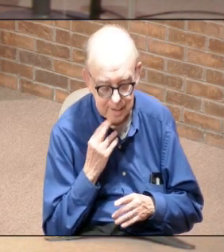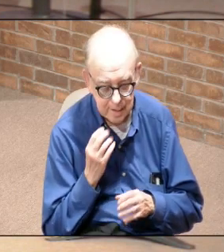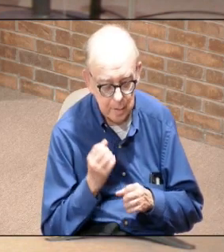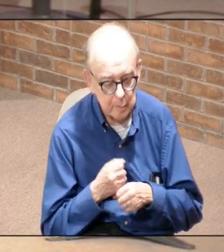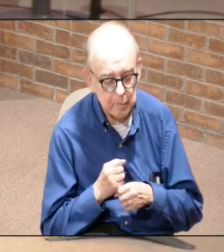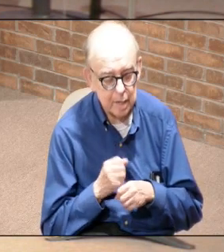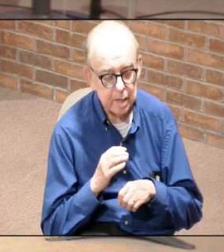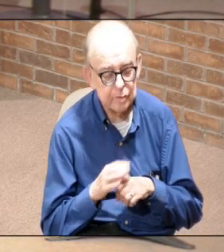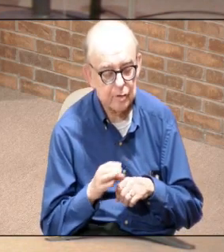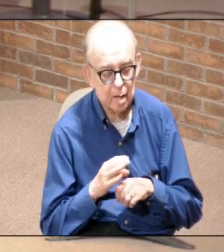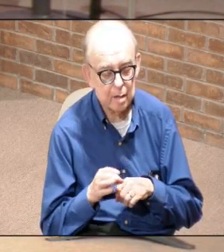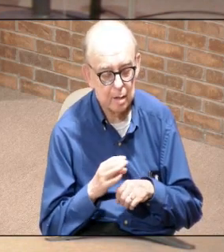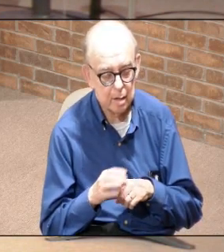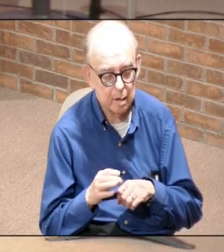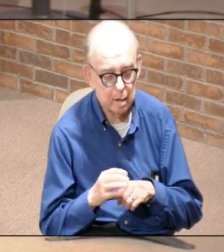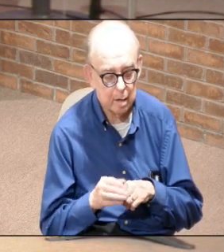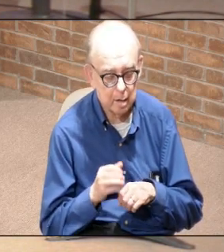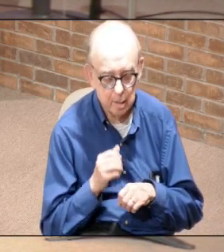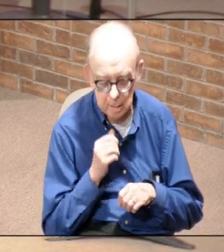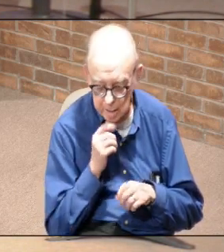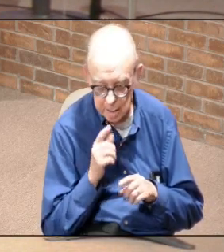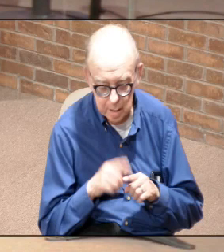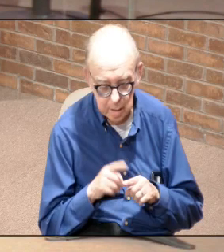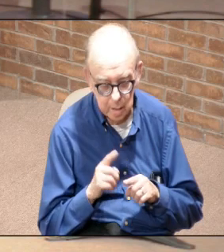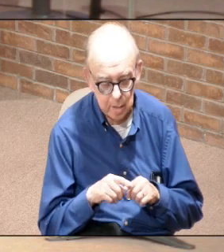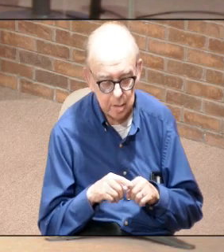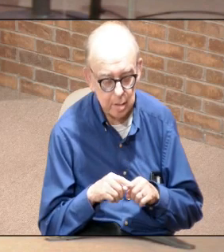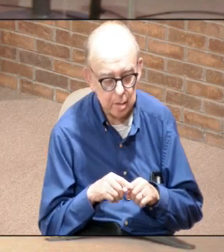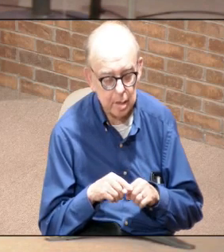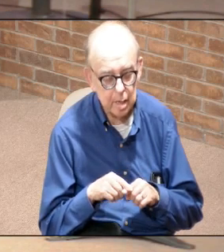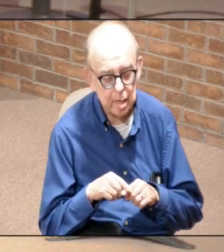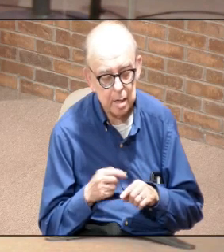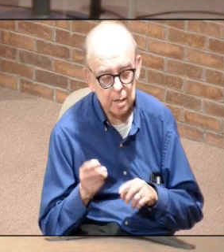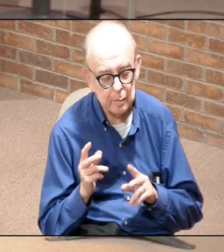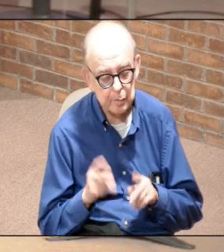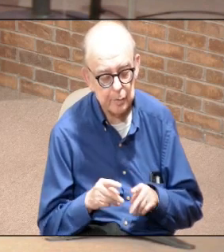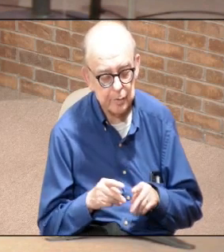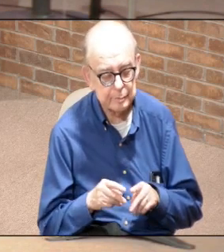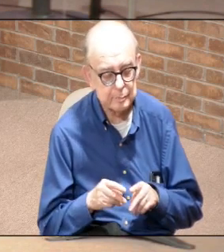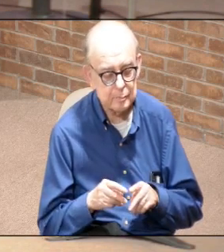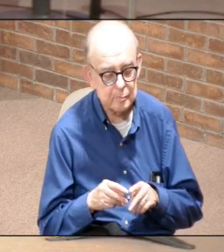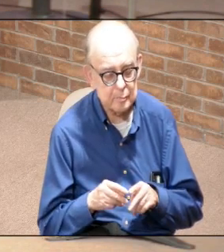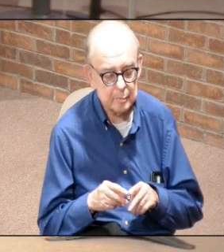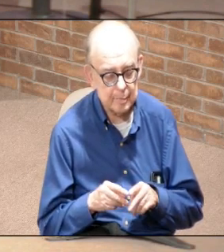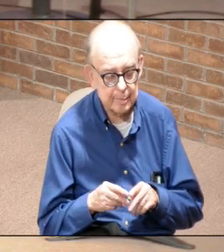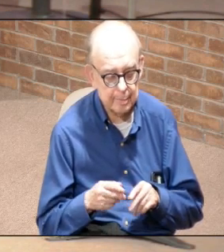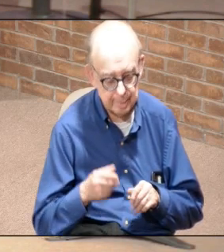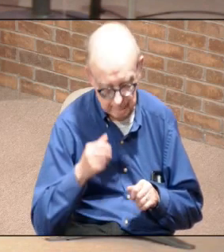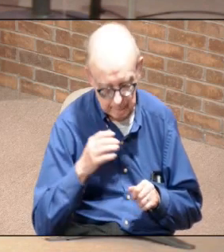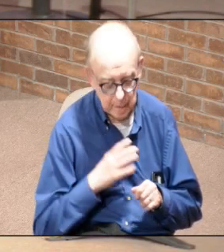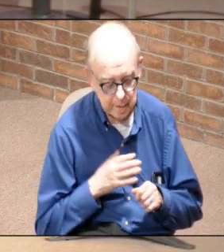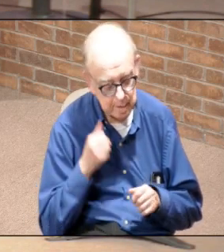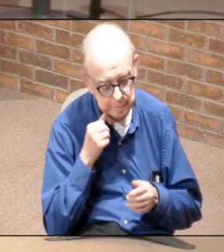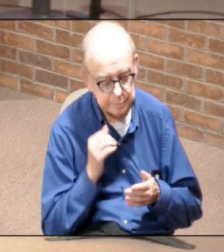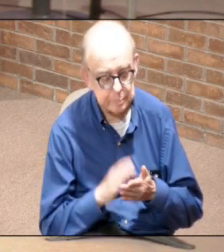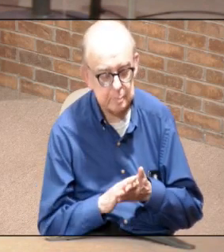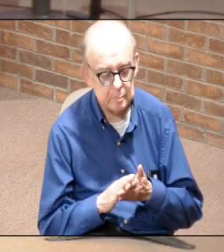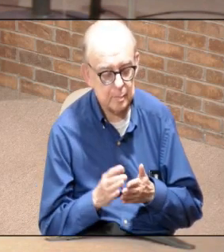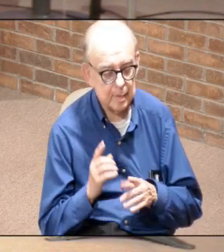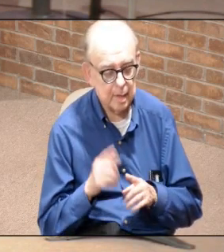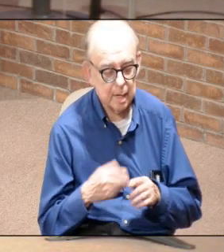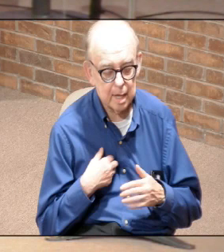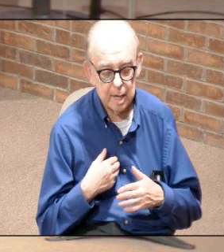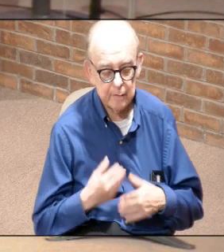his chocolate. So he was not dependent upon anybody else. Him and his wife couldn't have